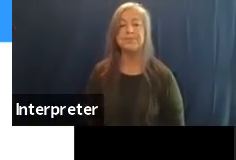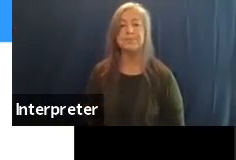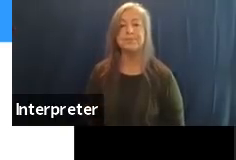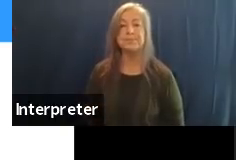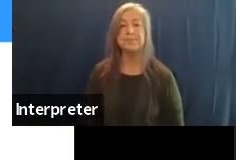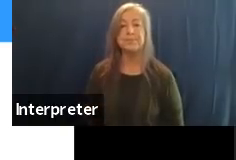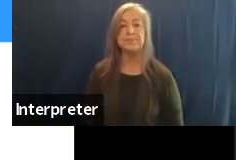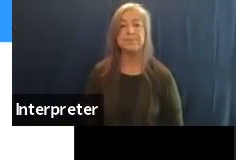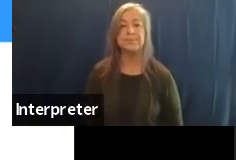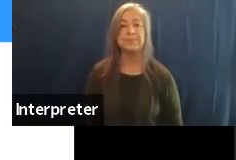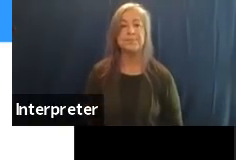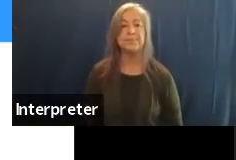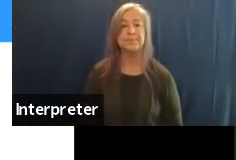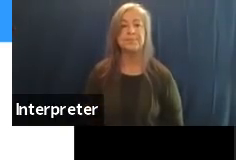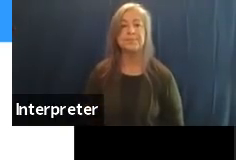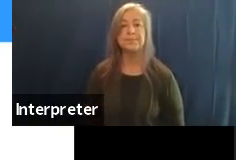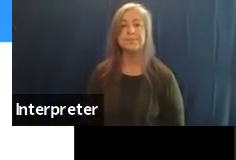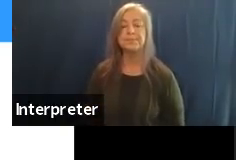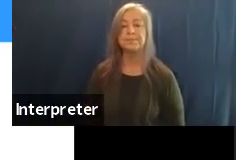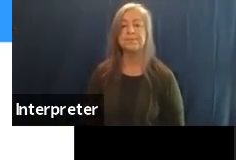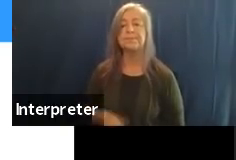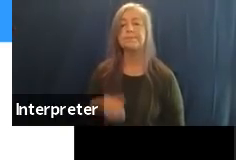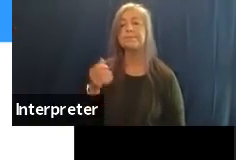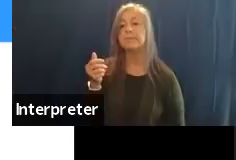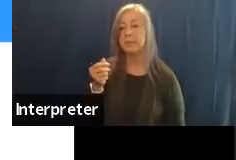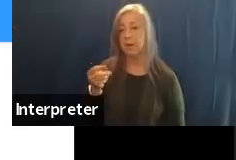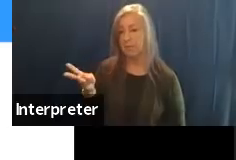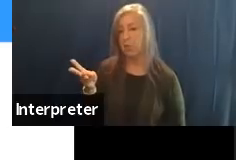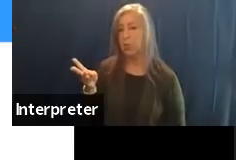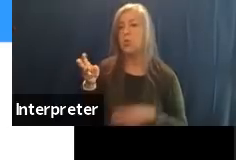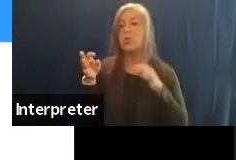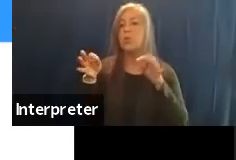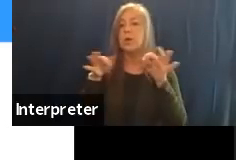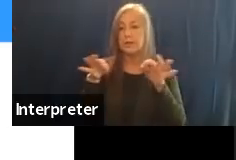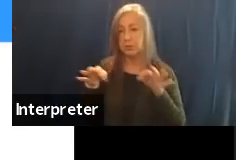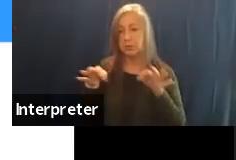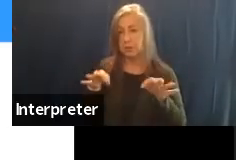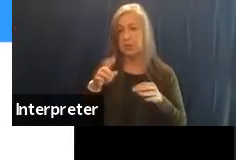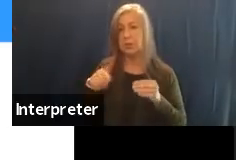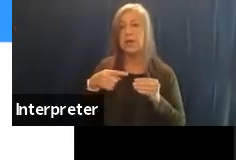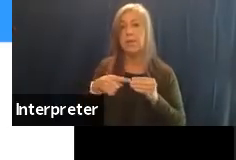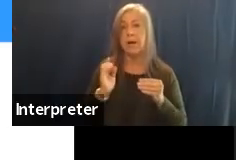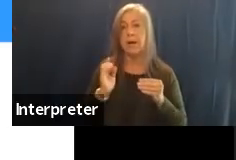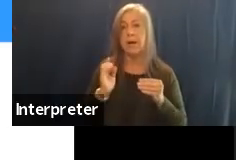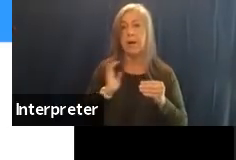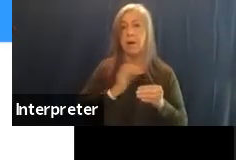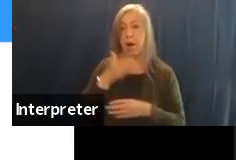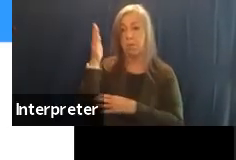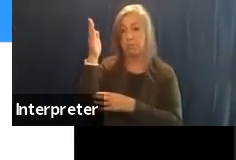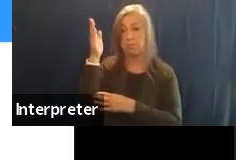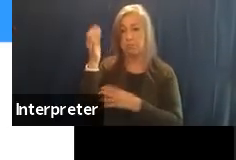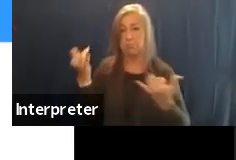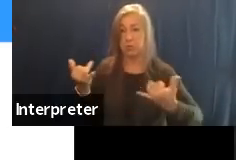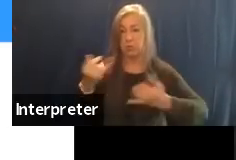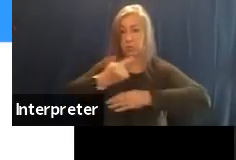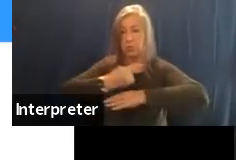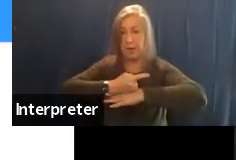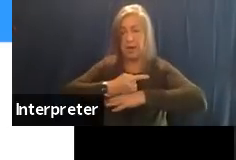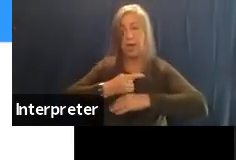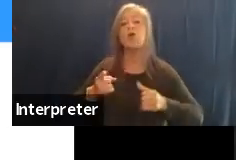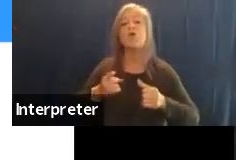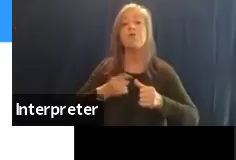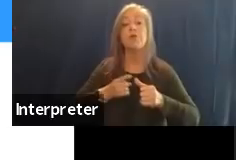So a few instructions about this webinar today. We'll do a presentation first. You can